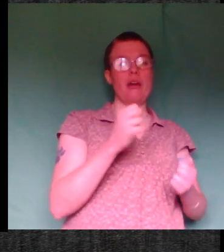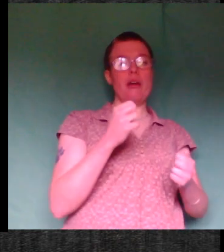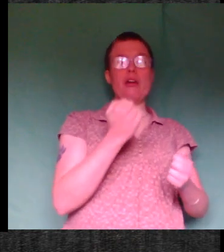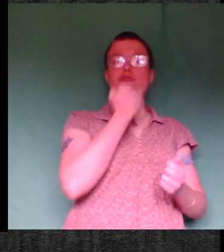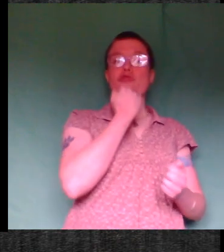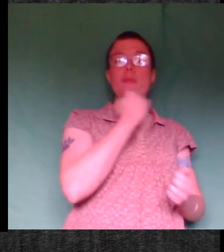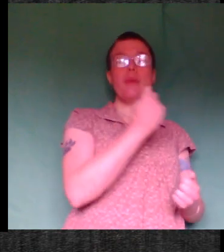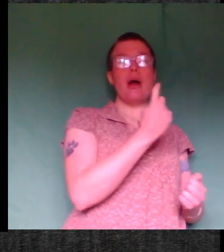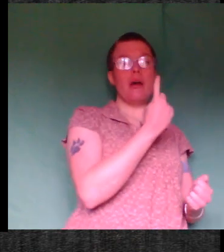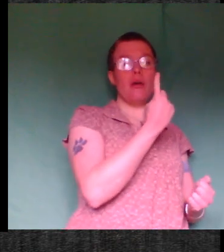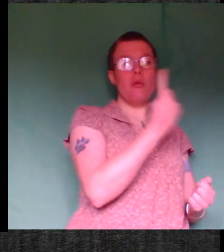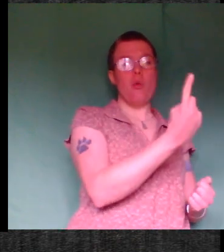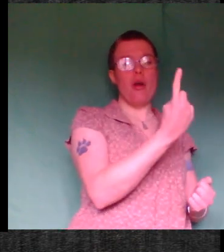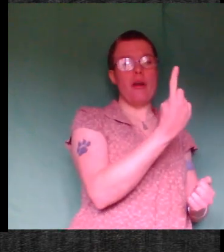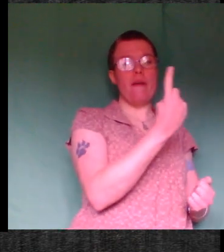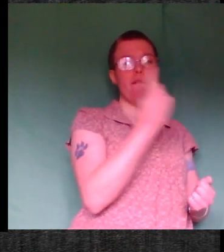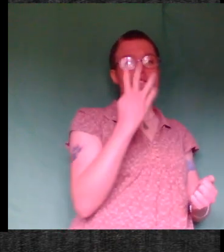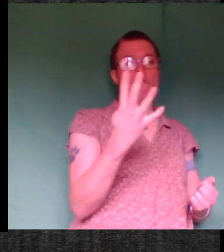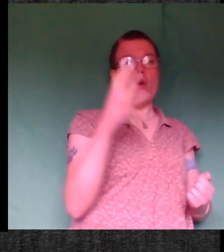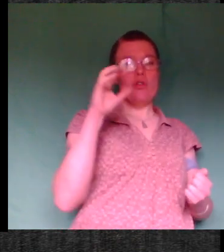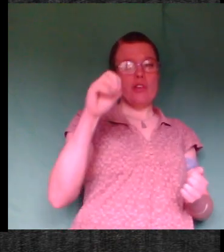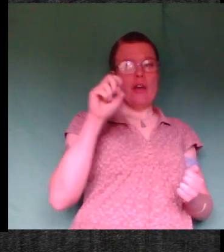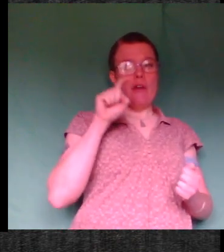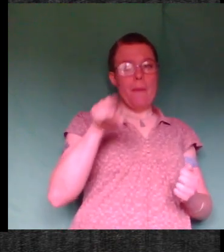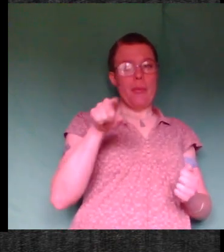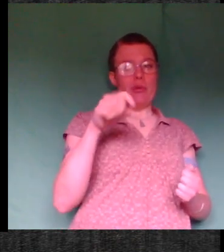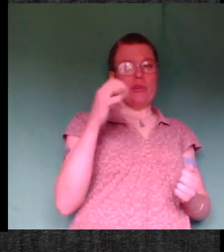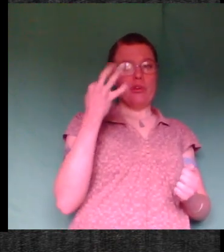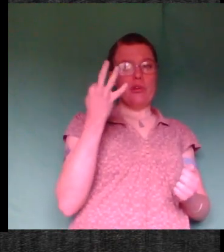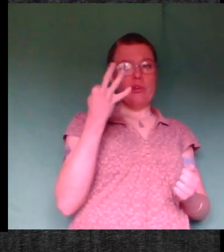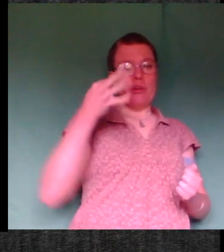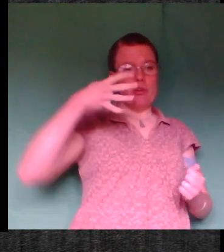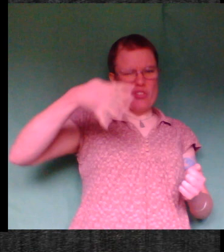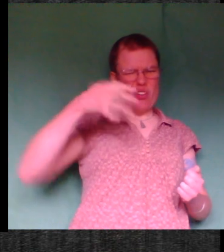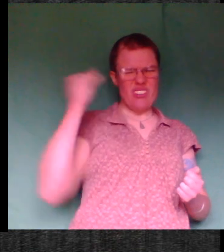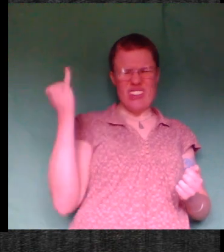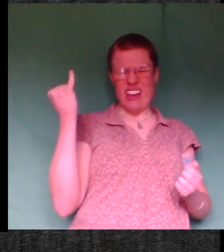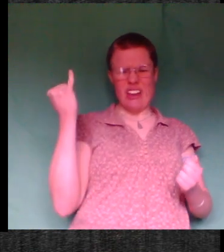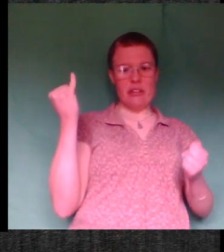140.96. It's a dedicated frequency for saving data. Don't forget it.